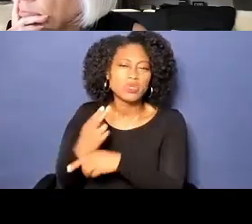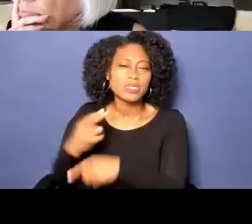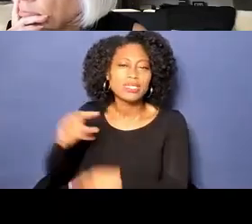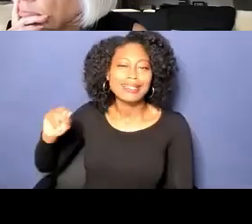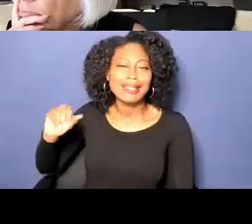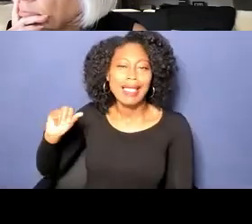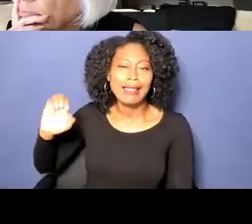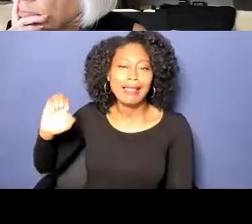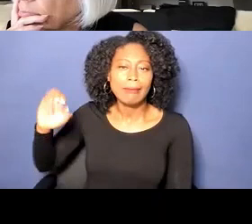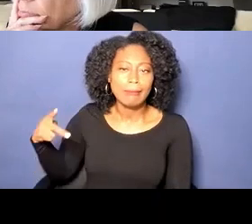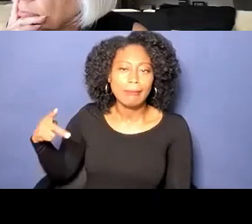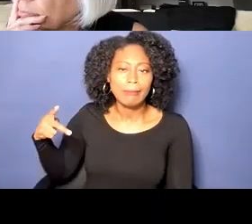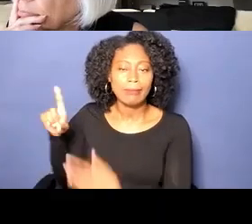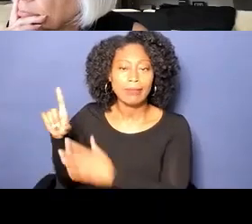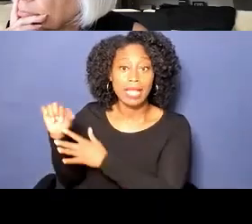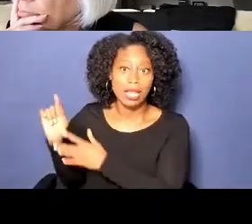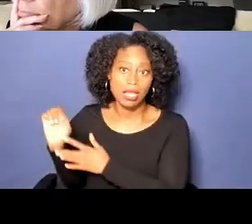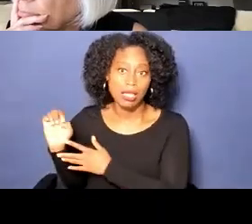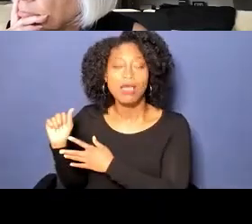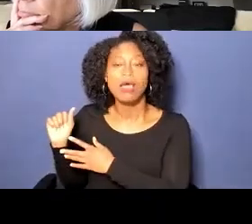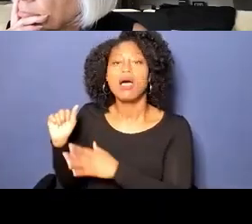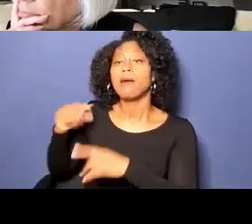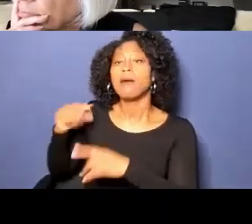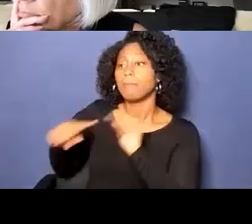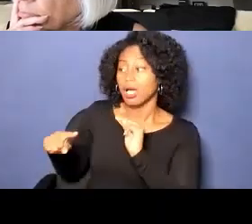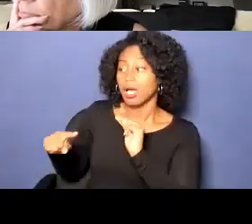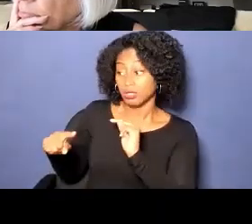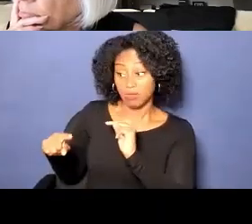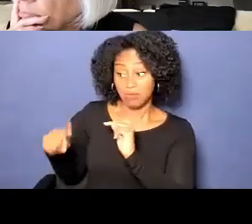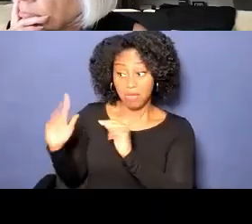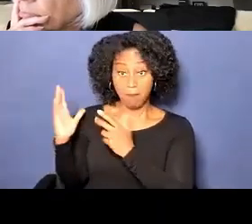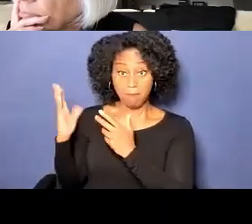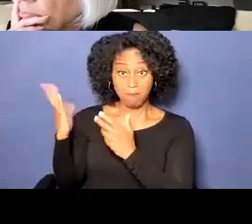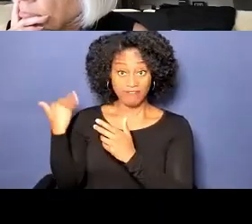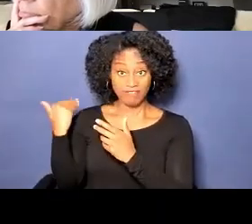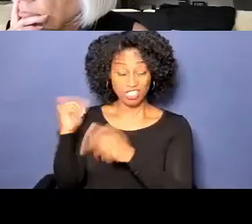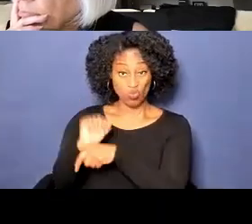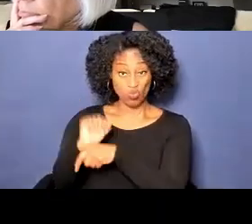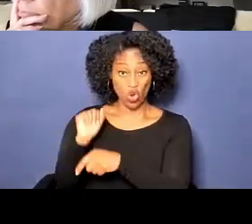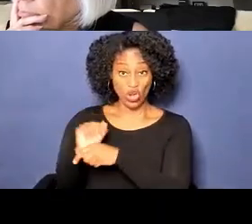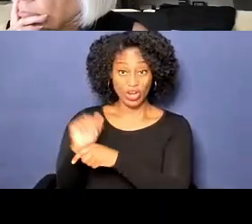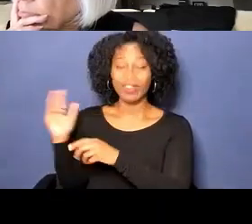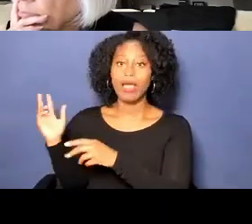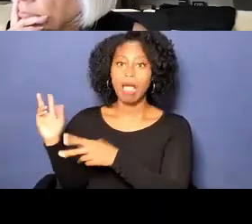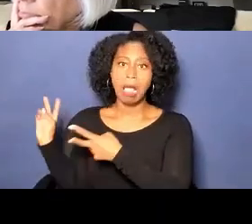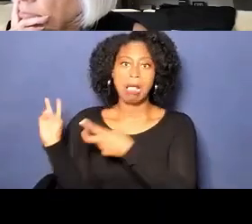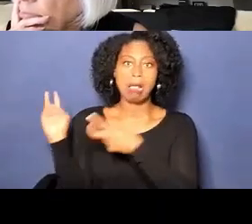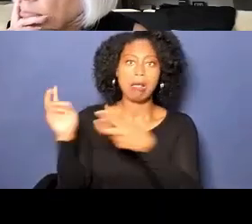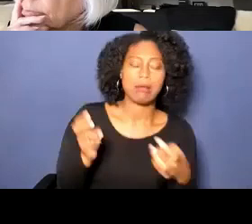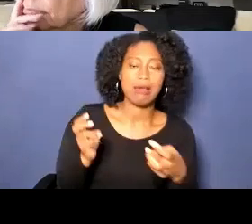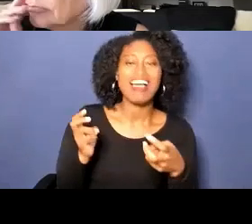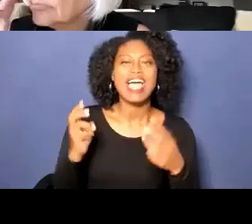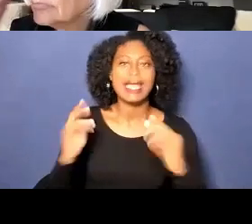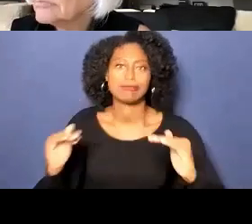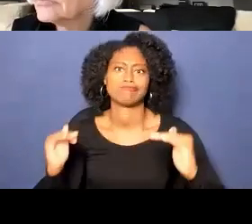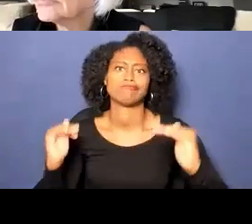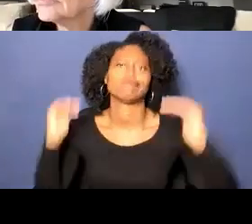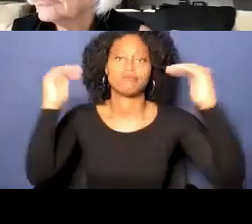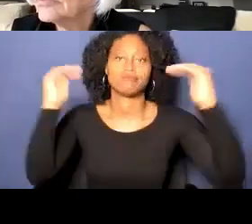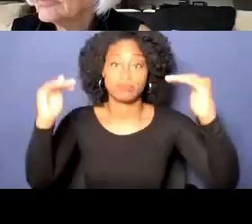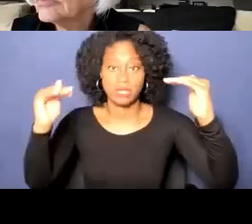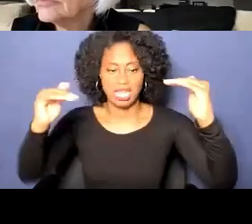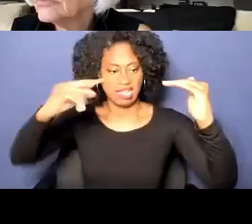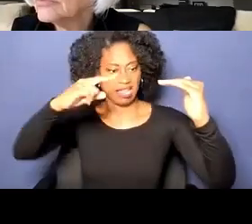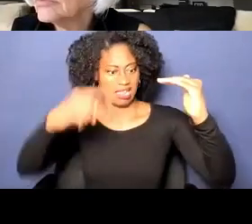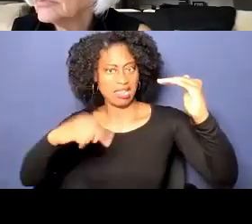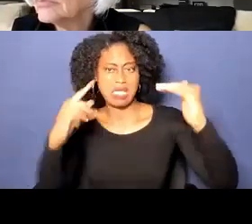not just replicating your dissertation, but how if you're taking your previous work, how does this study take it to the next level? How are you taking that